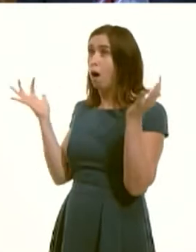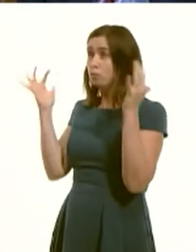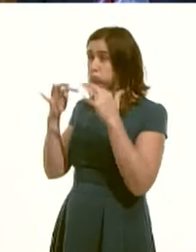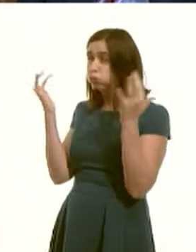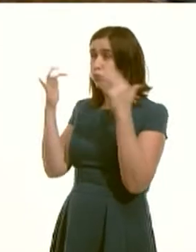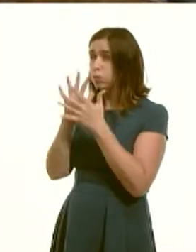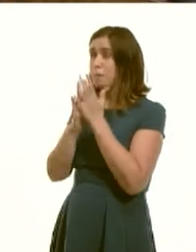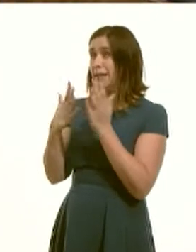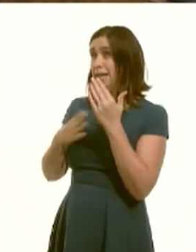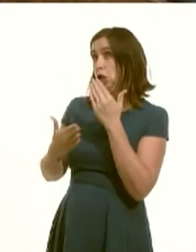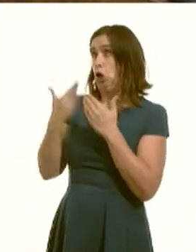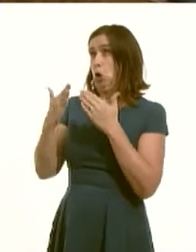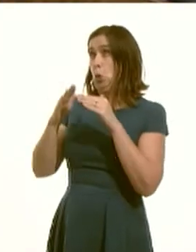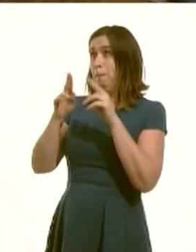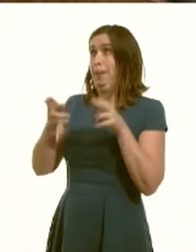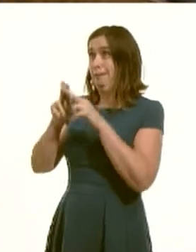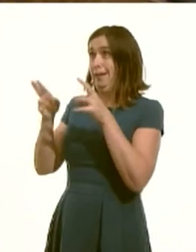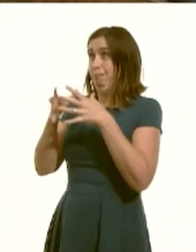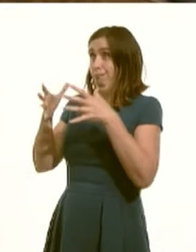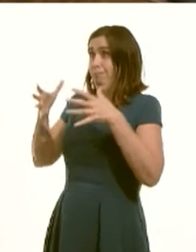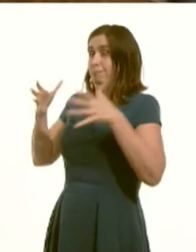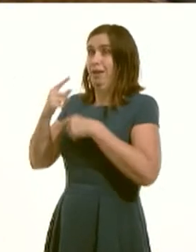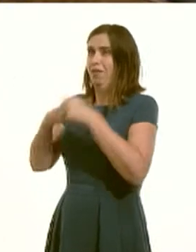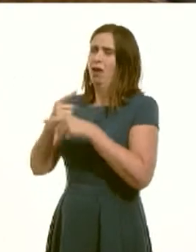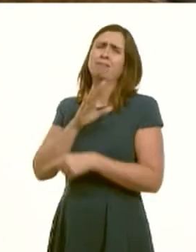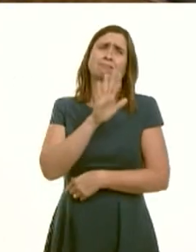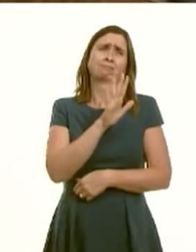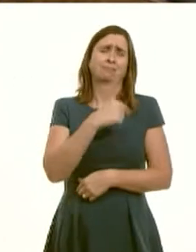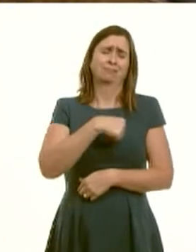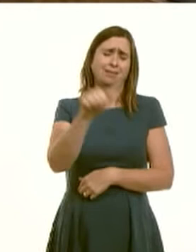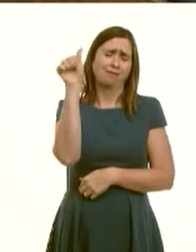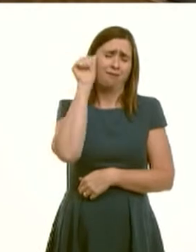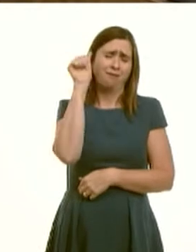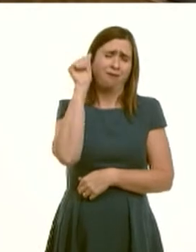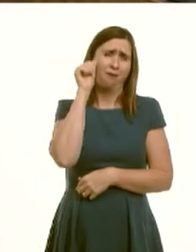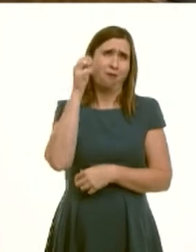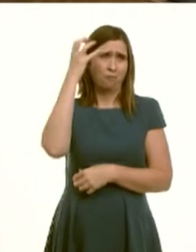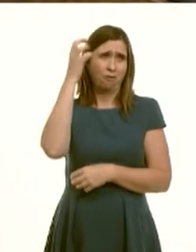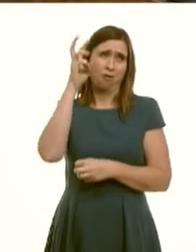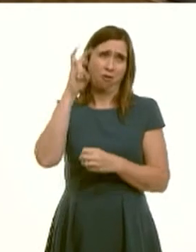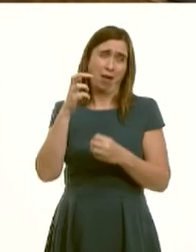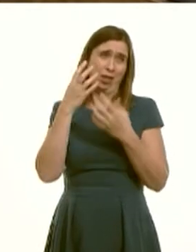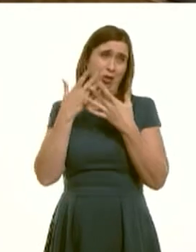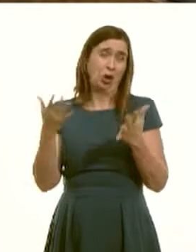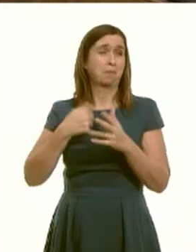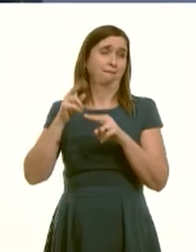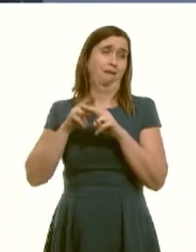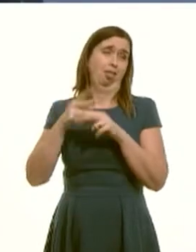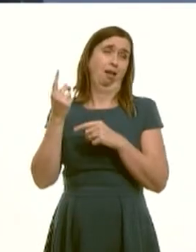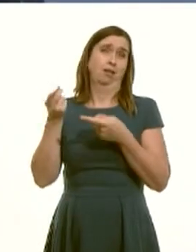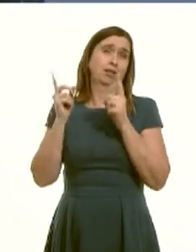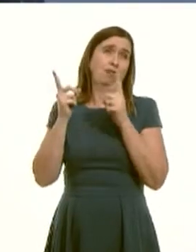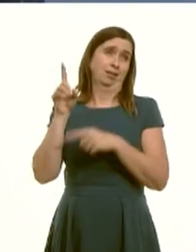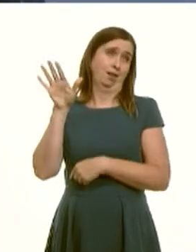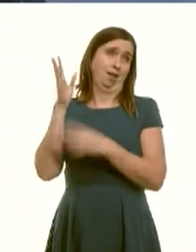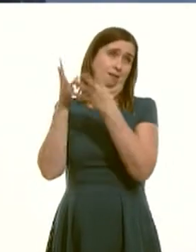every year. First Minister, someone who is very intricately related to the Royal Welsh Show, as my father was one of the directors, I know full well